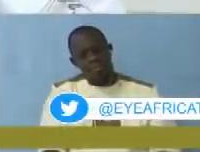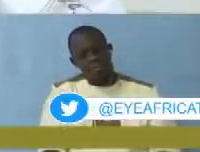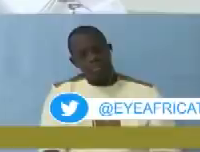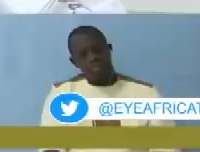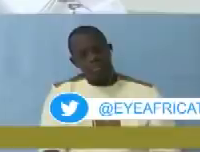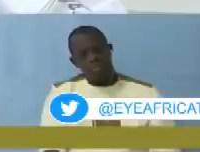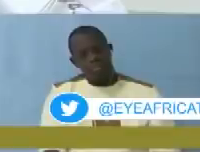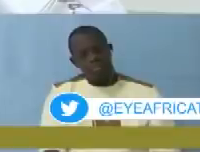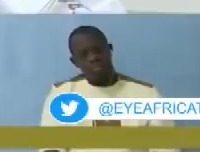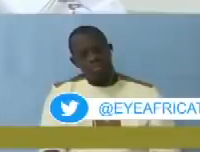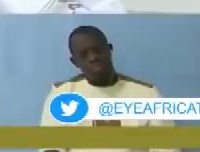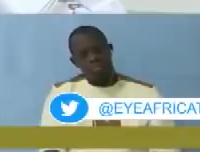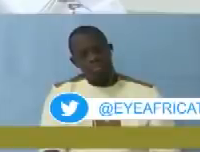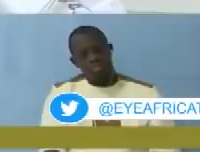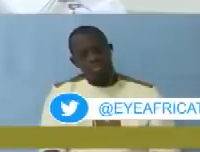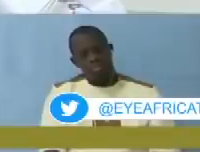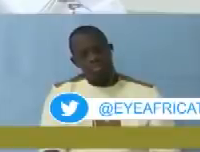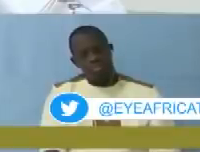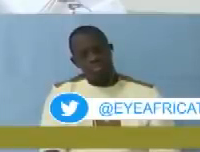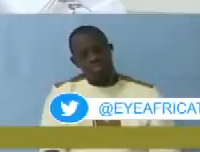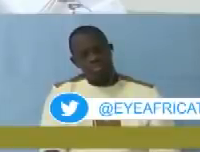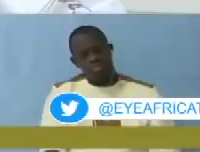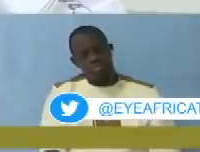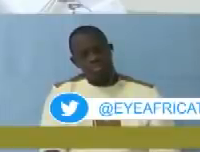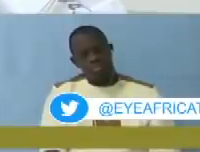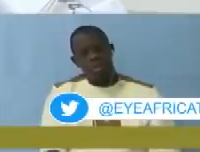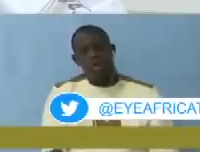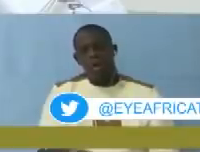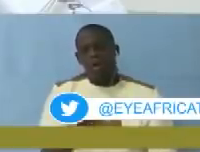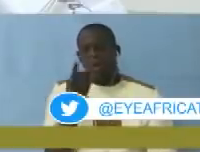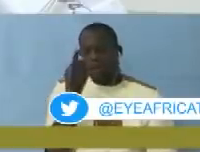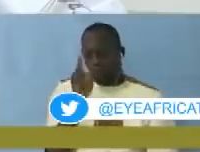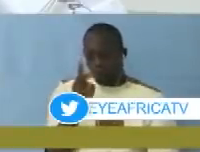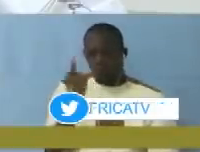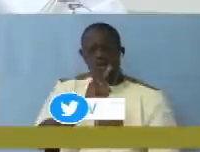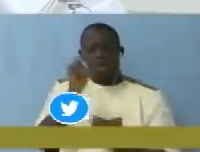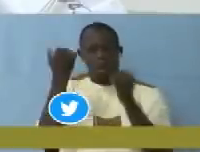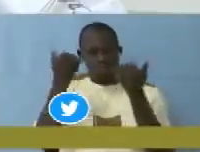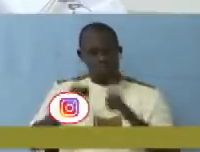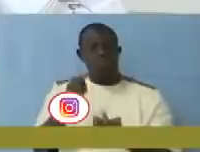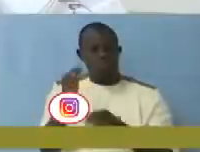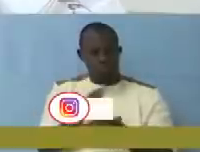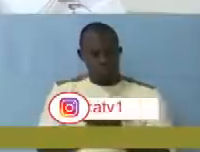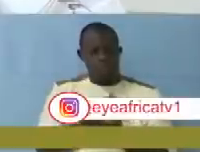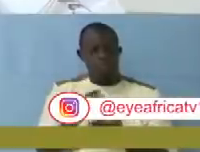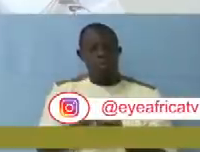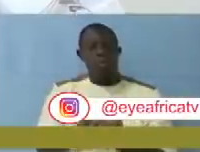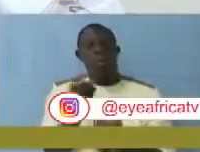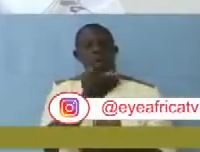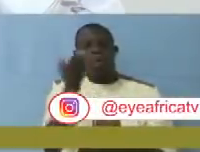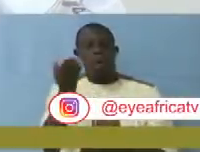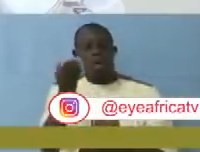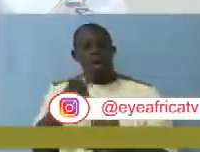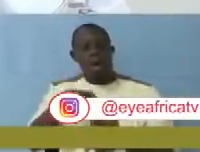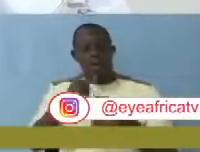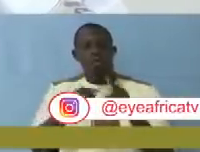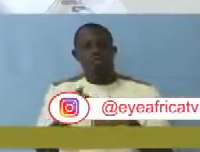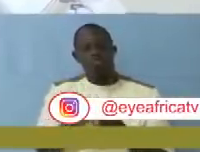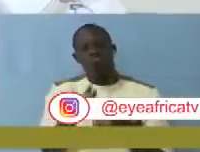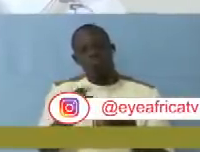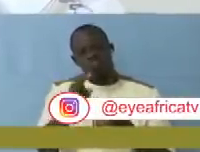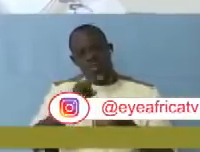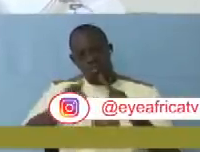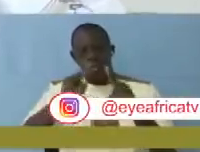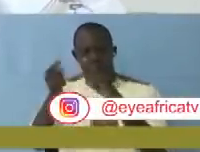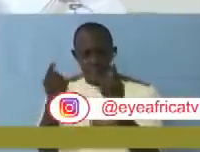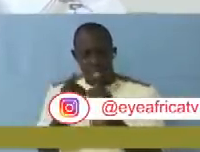come in. Yes. You see, at the first instance, where as per your advice this thing,